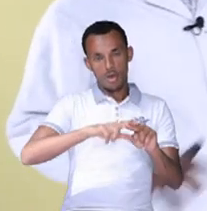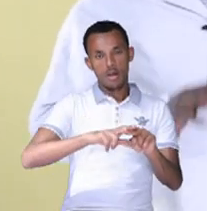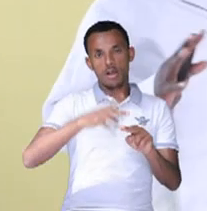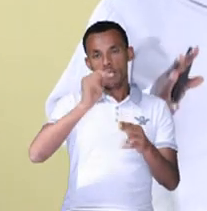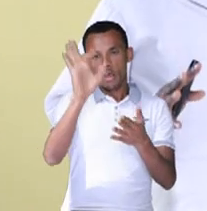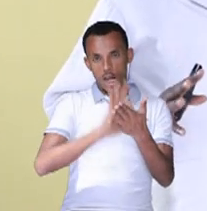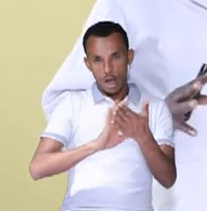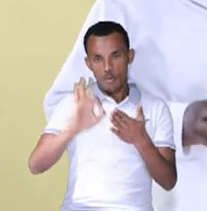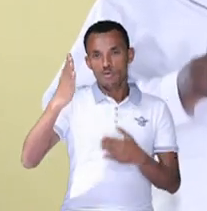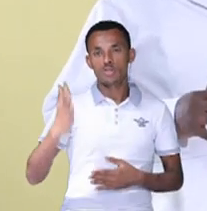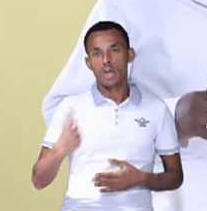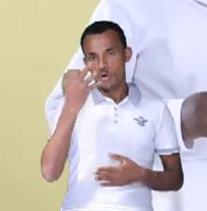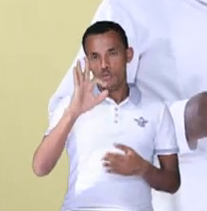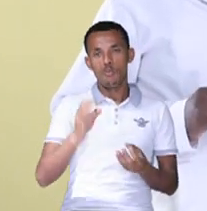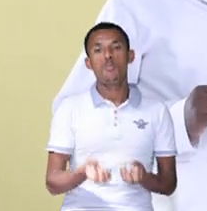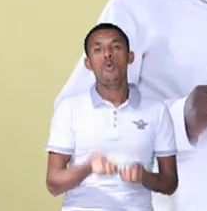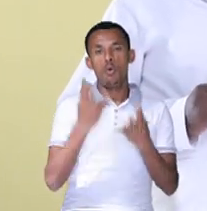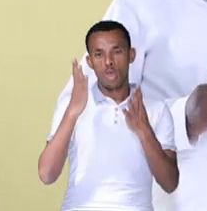the number of the side of the polygon